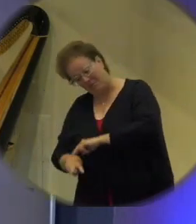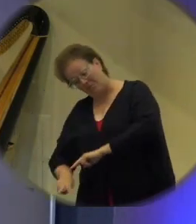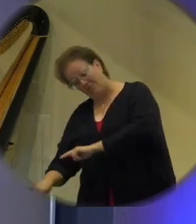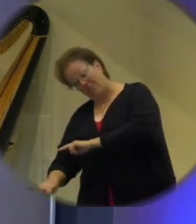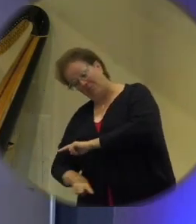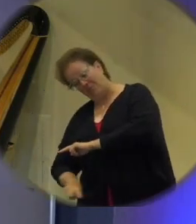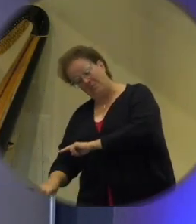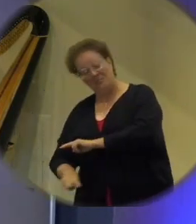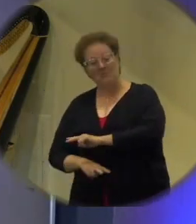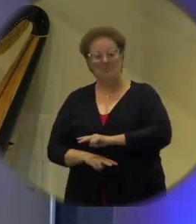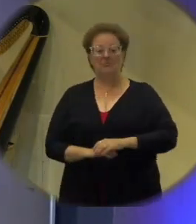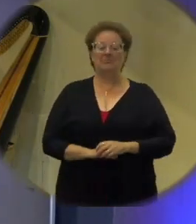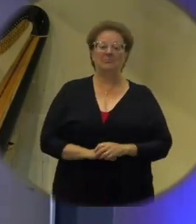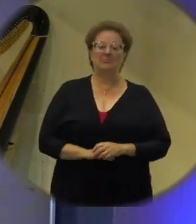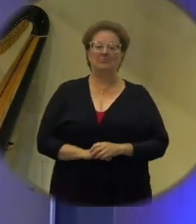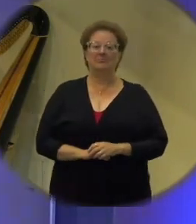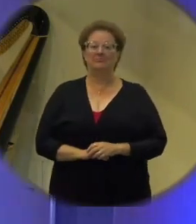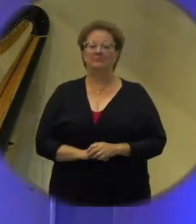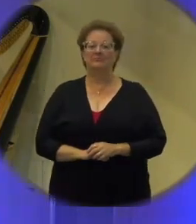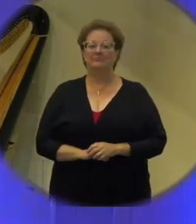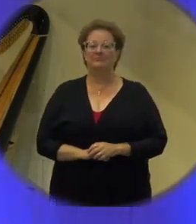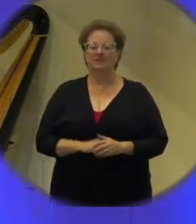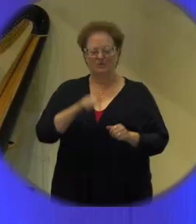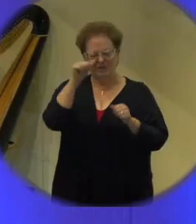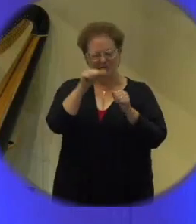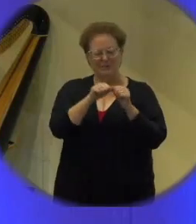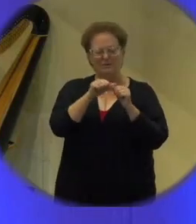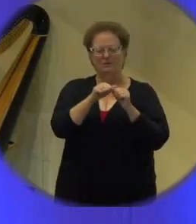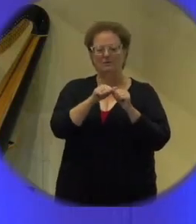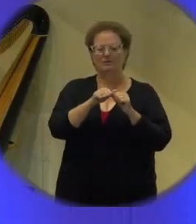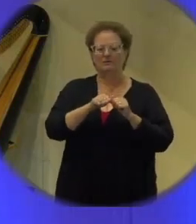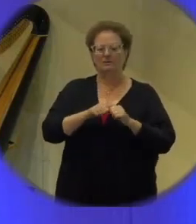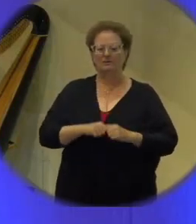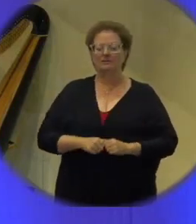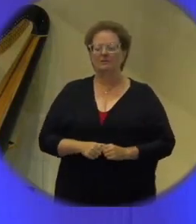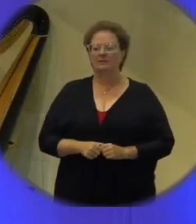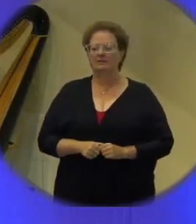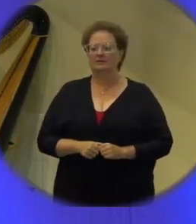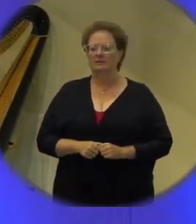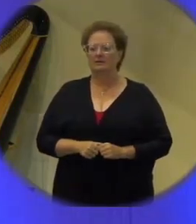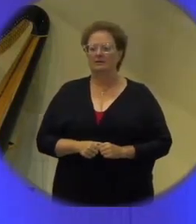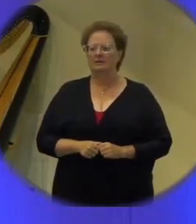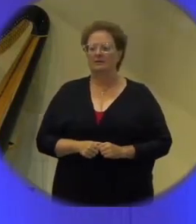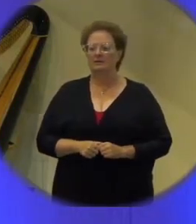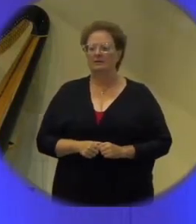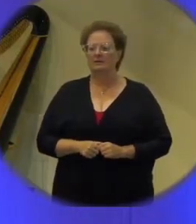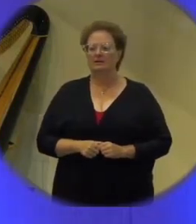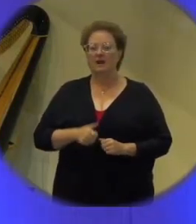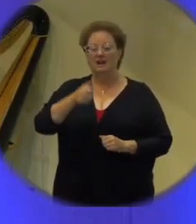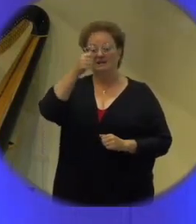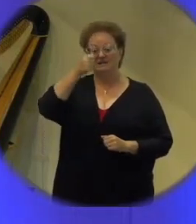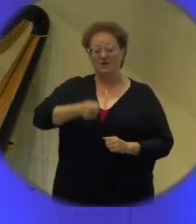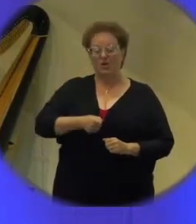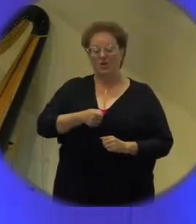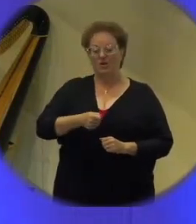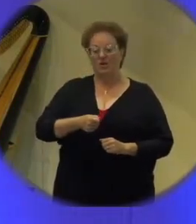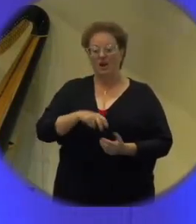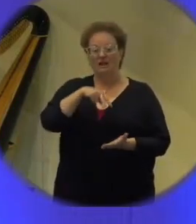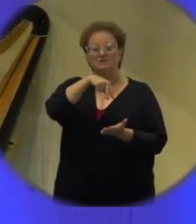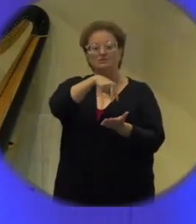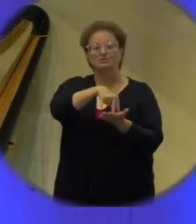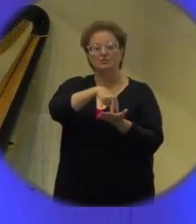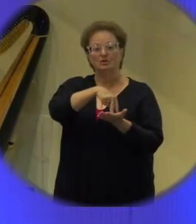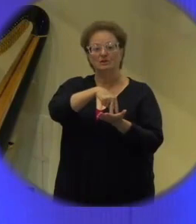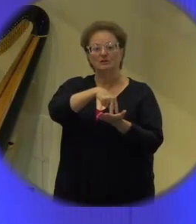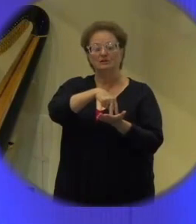hands and knees and checked under the bed. And here's what I remember the most. And then he went in the doorway, turned the light off, and he stood there,